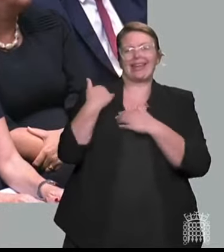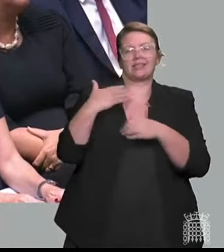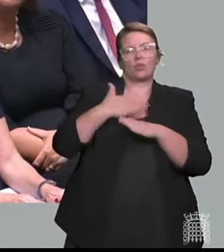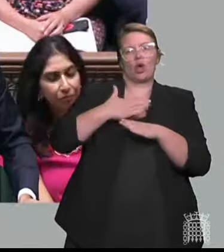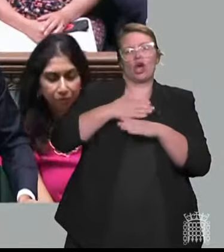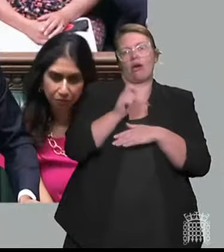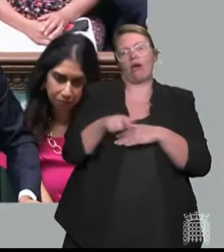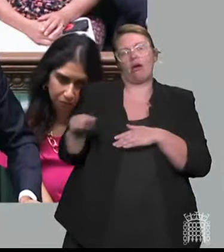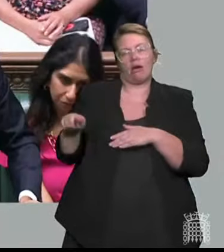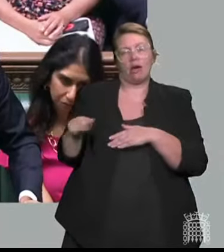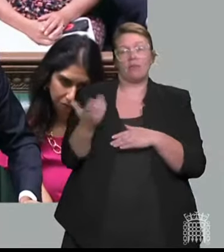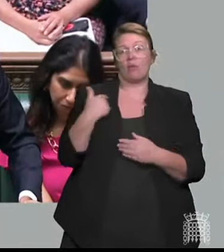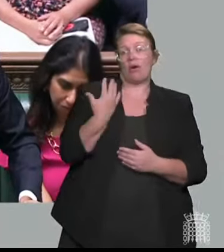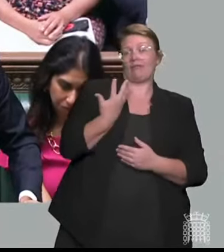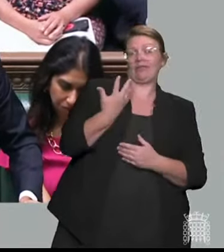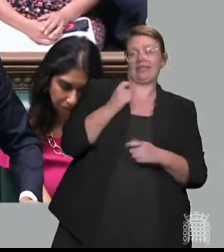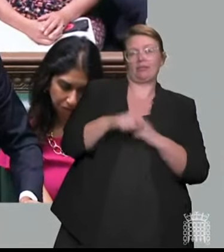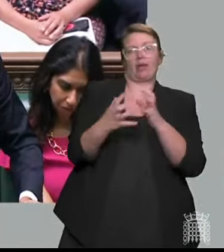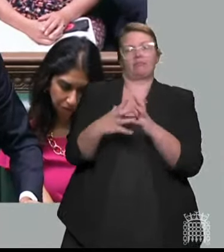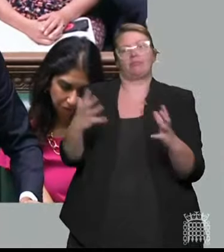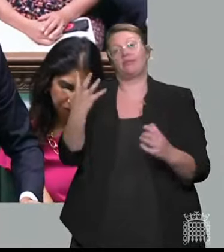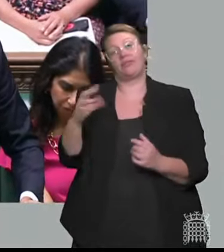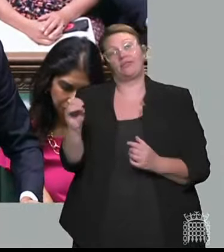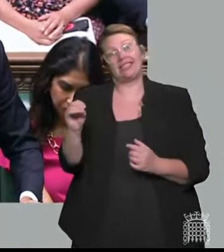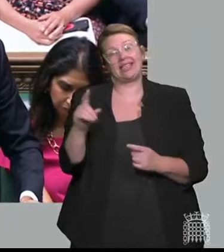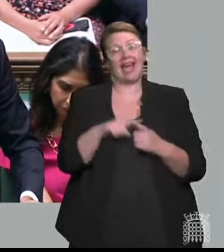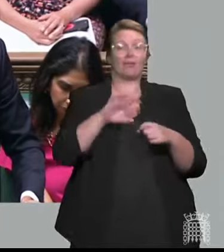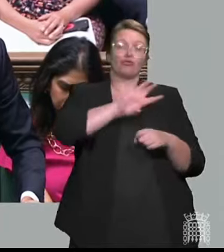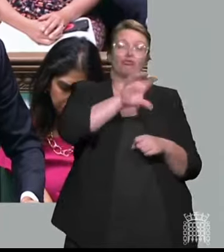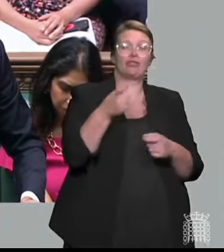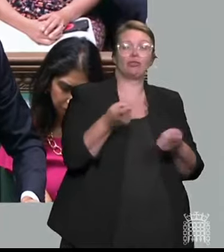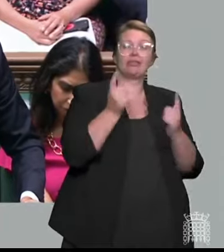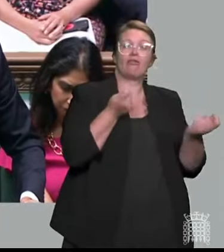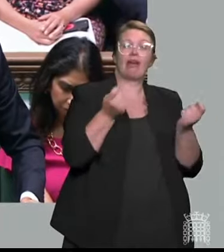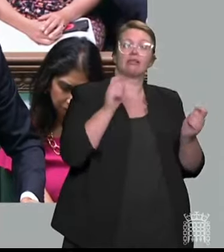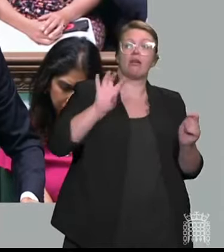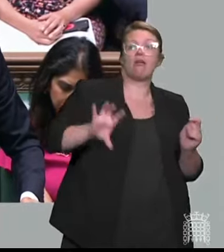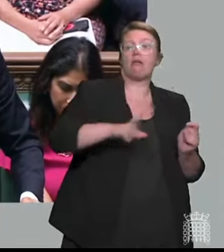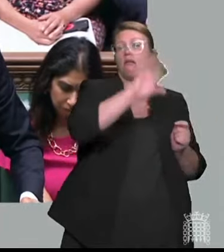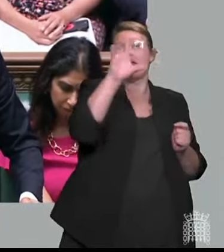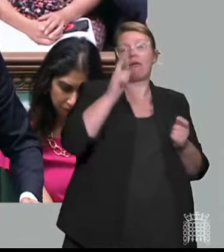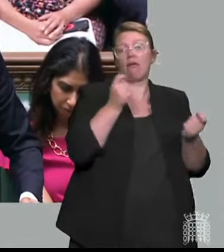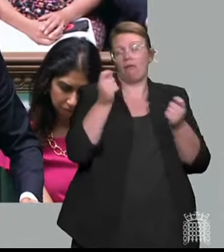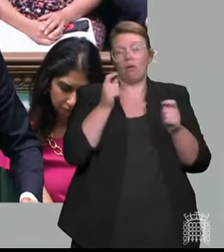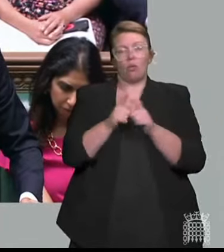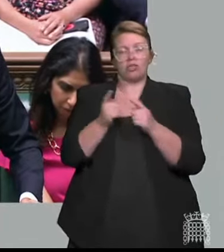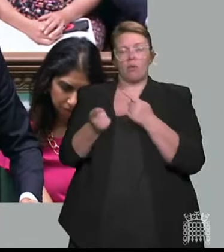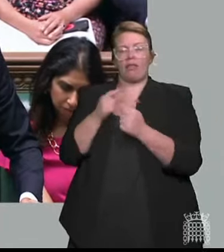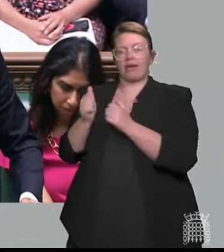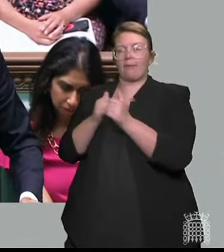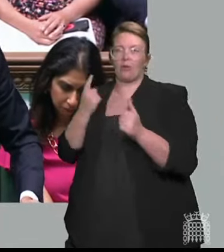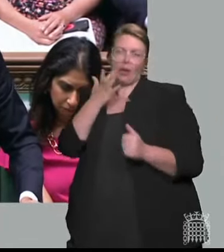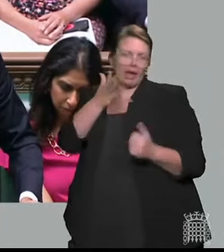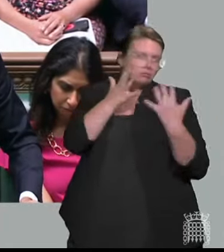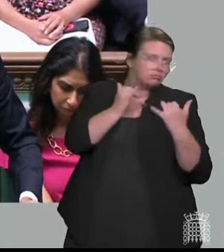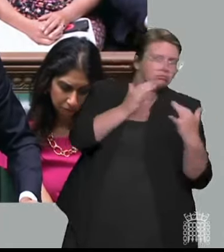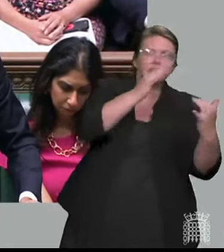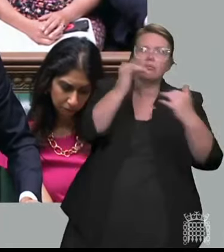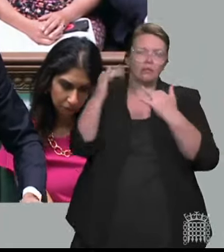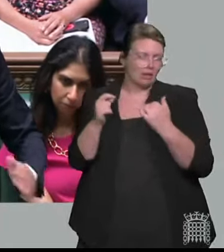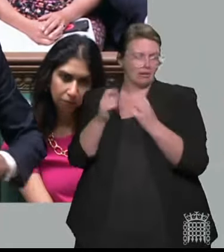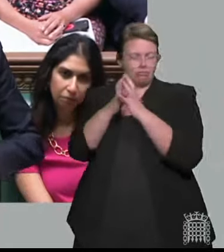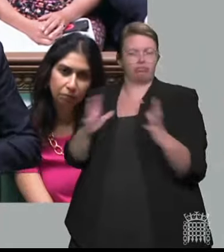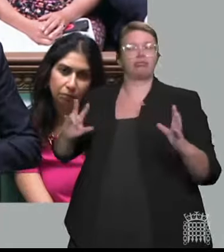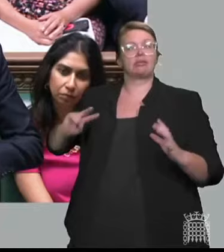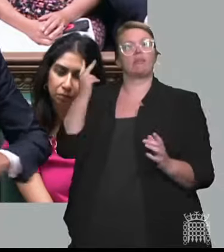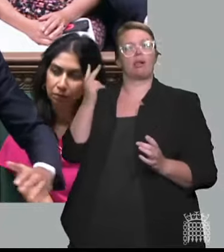35 project directors regionally on the ground to support, and we've increased the number of survey firms by more than double, Mr